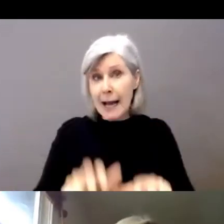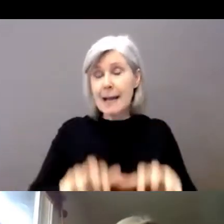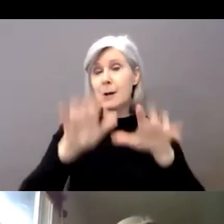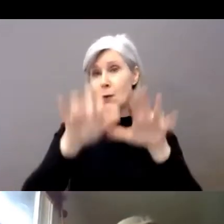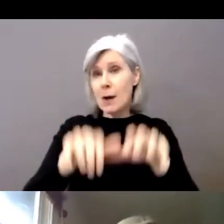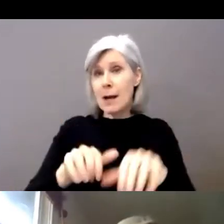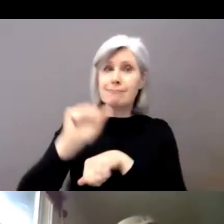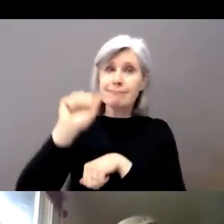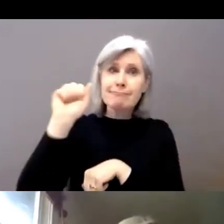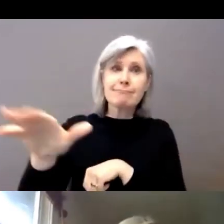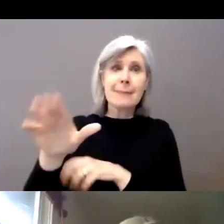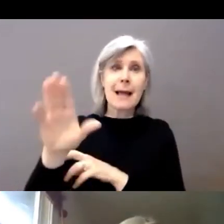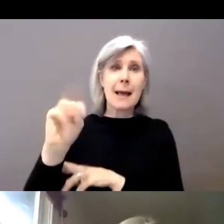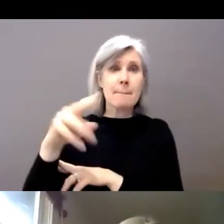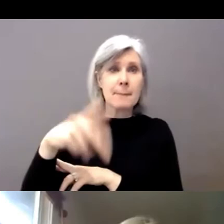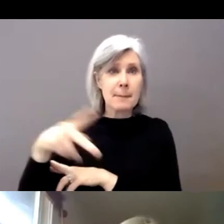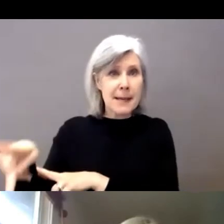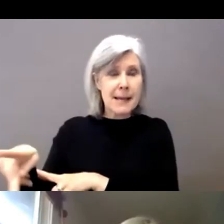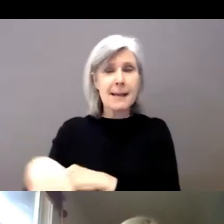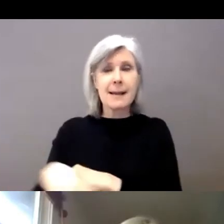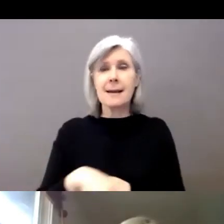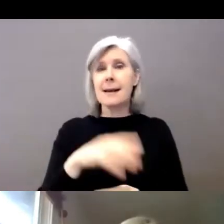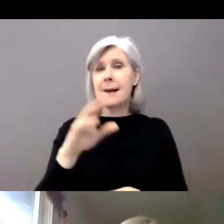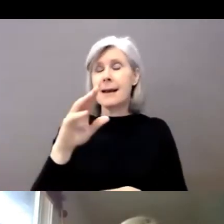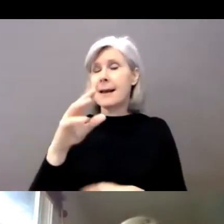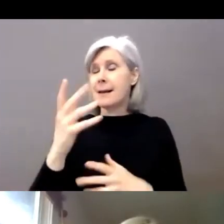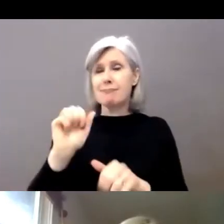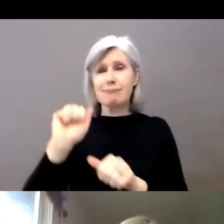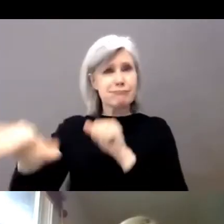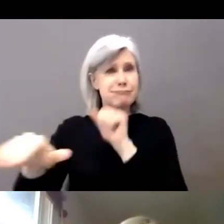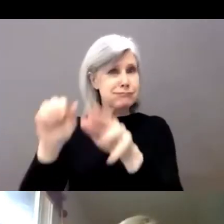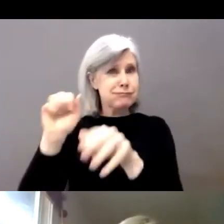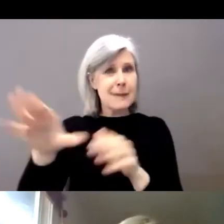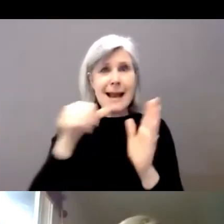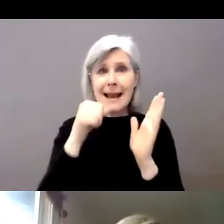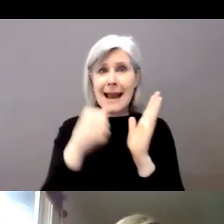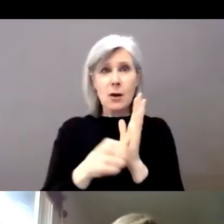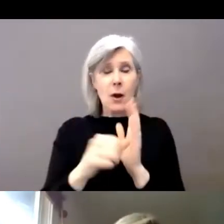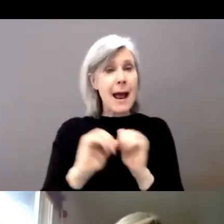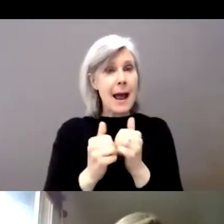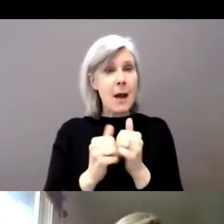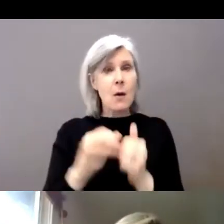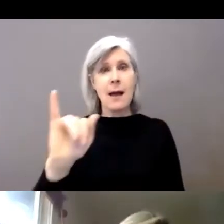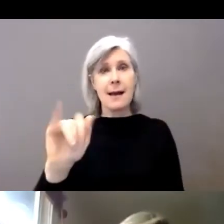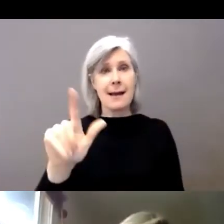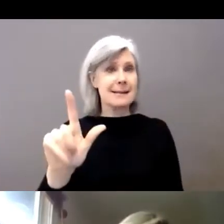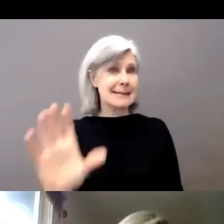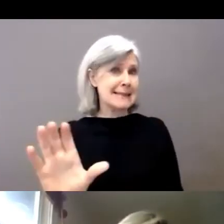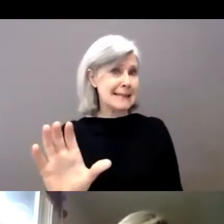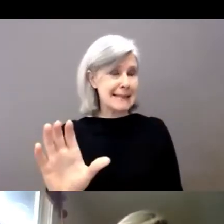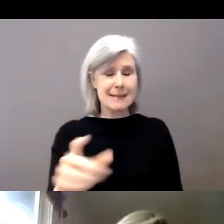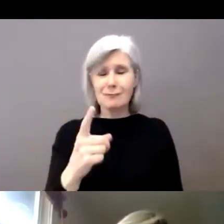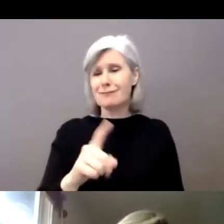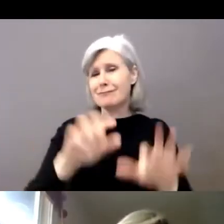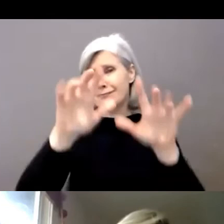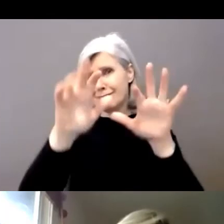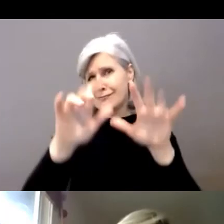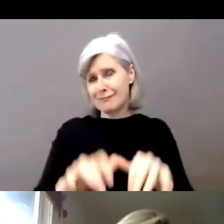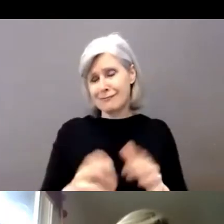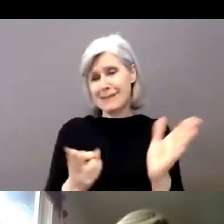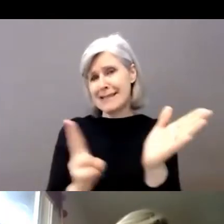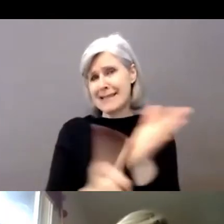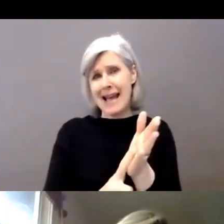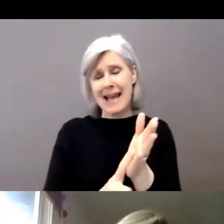to the ILC website and send in your letters. You just have to sign it and send it in. And at the United Nations, support our work